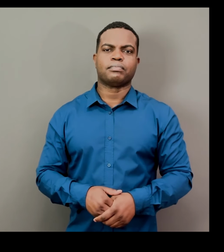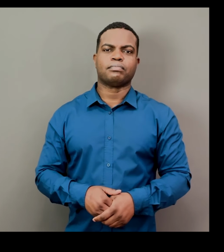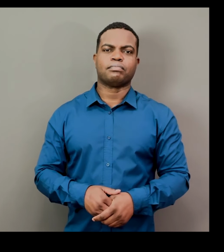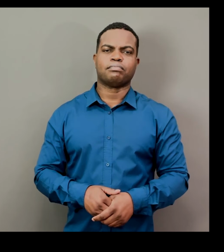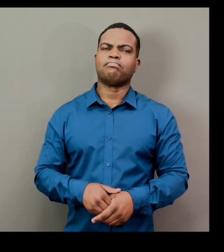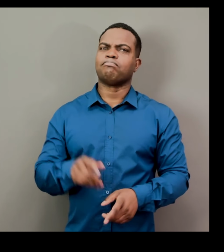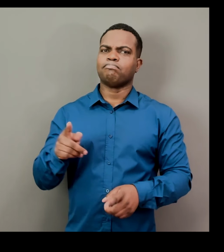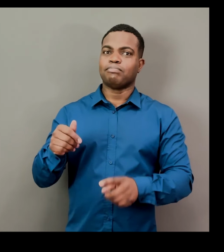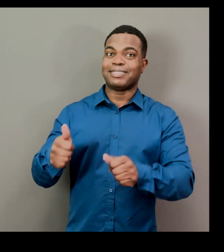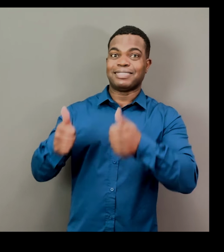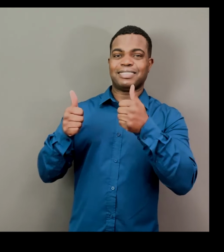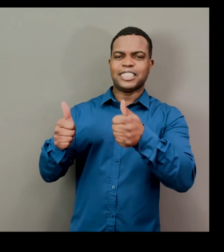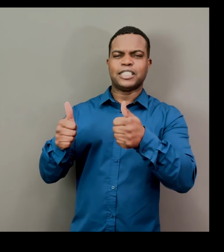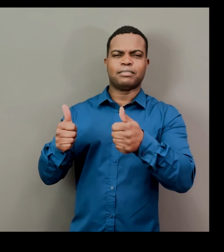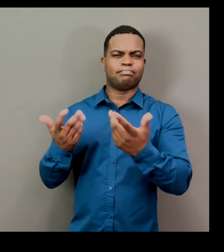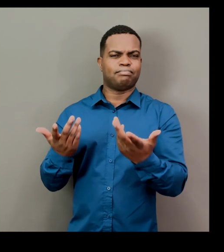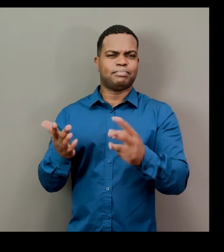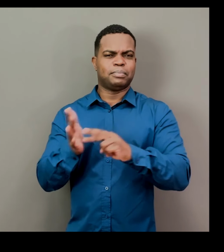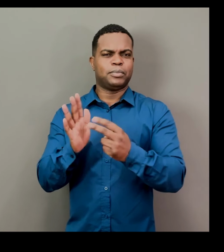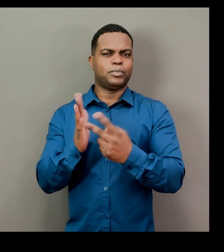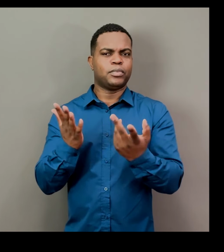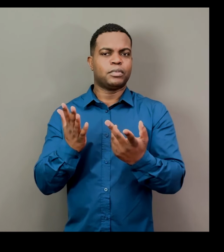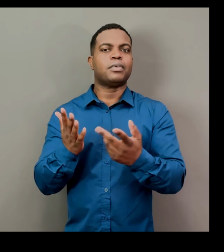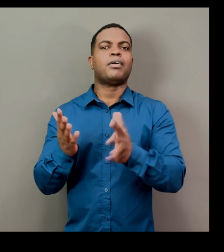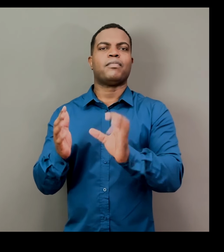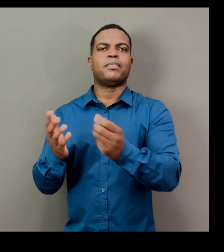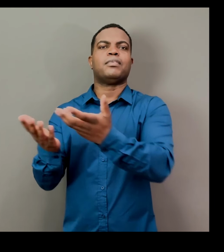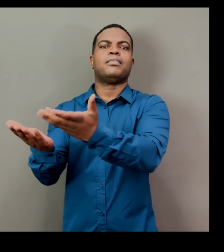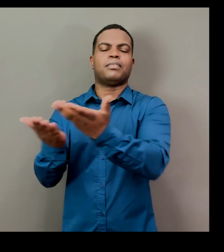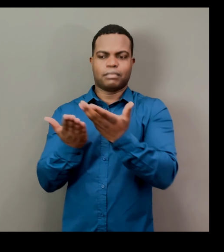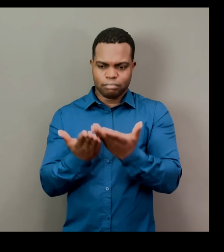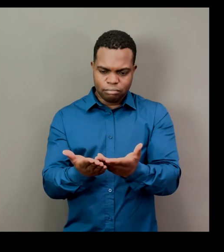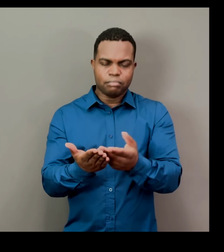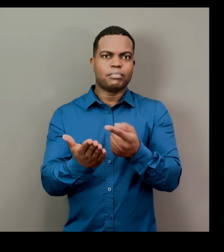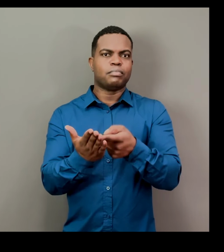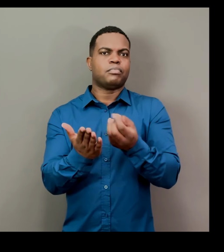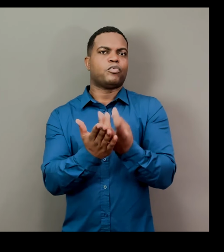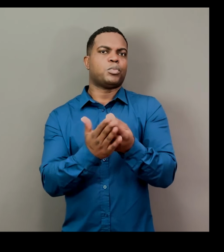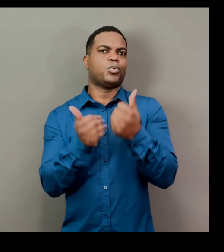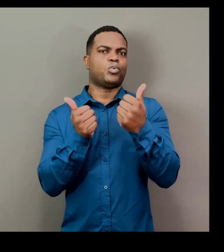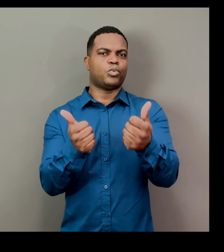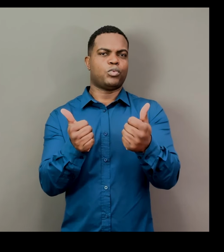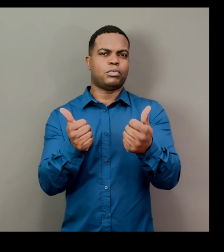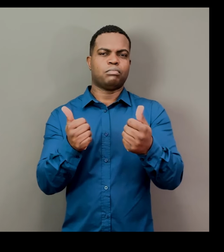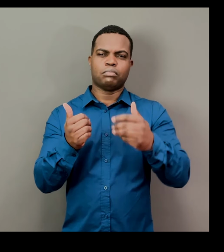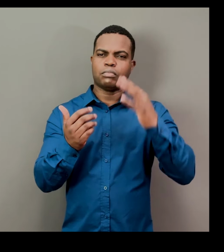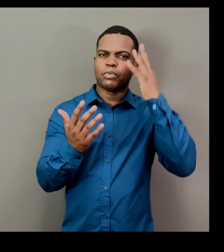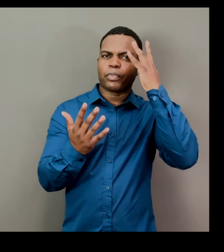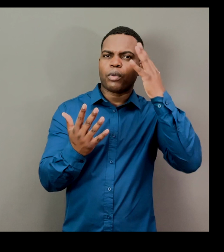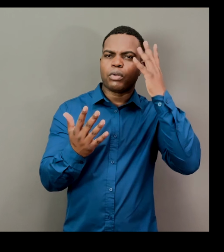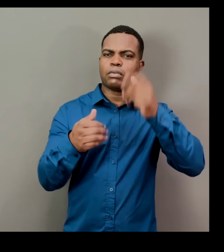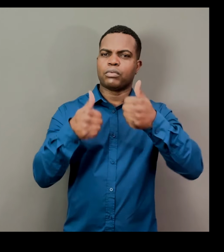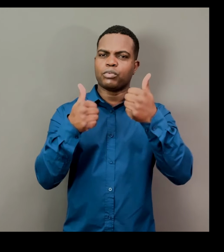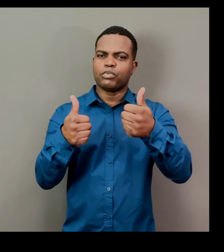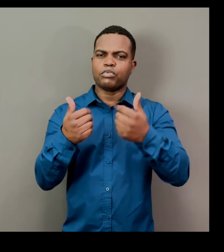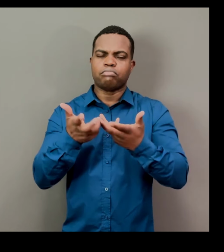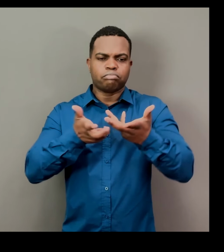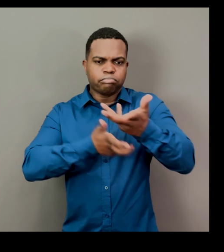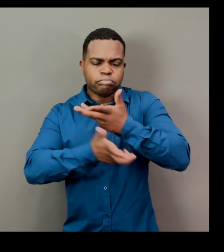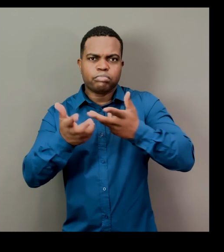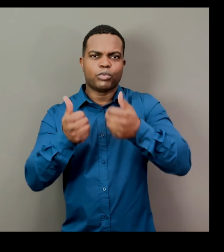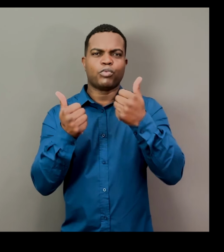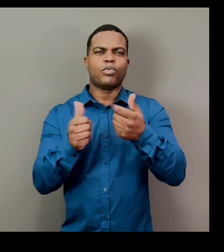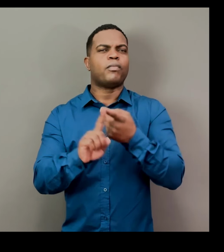A reliable source is one that provides a thorough, well-reasoned theory, argument, discussion based on